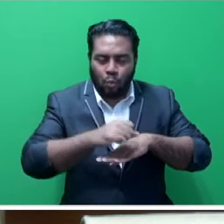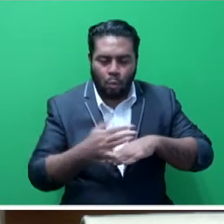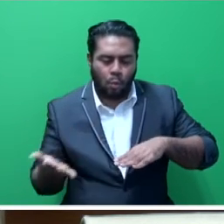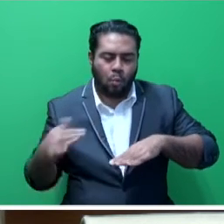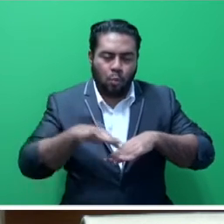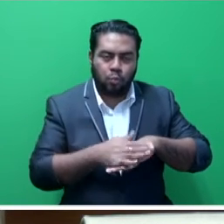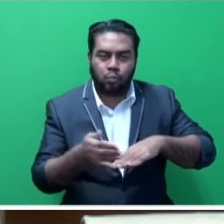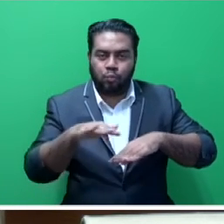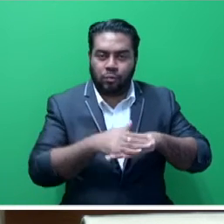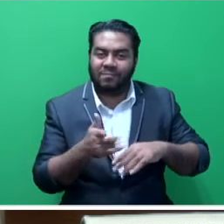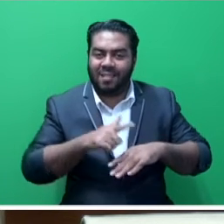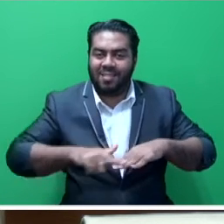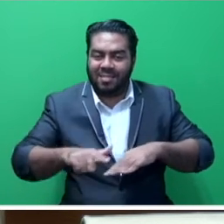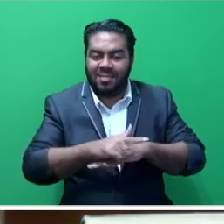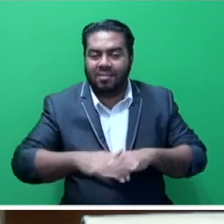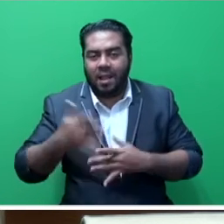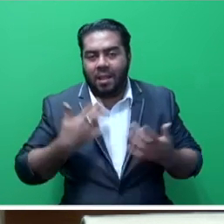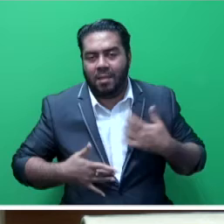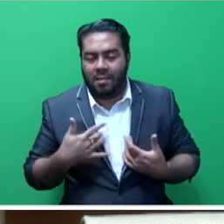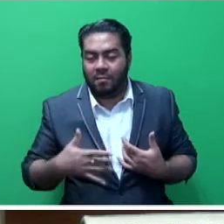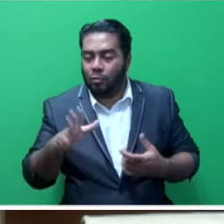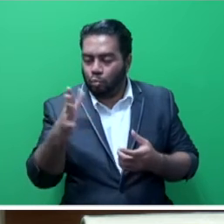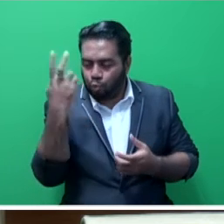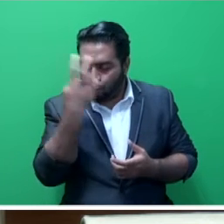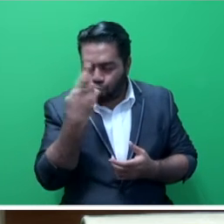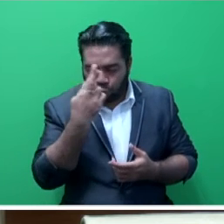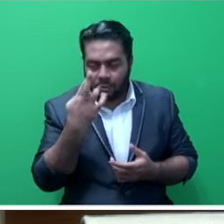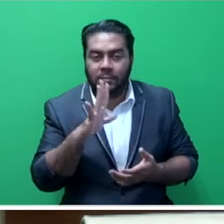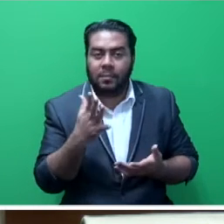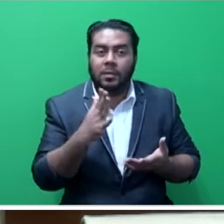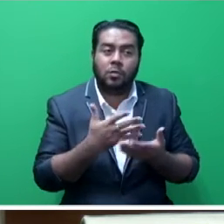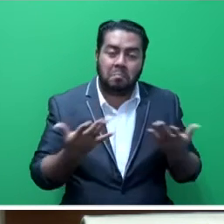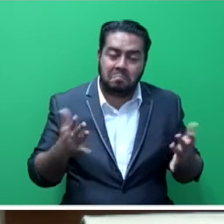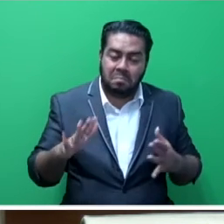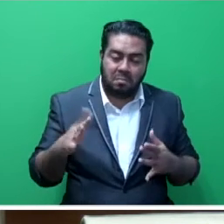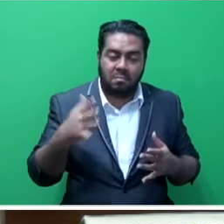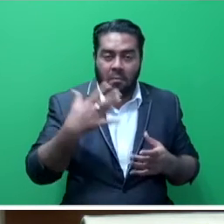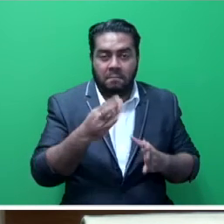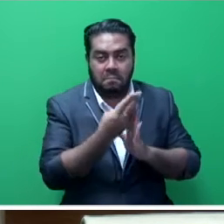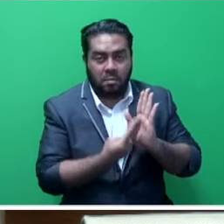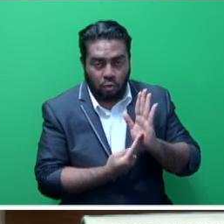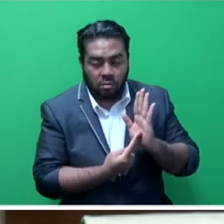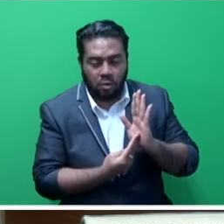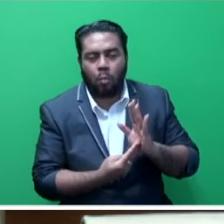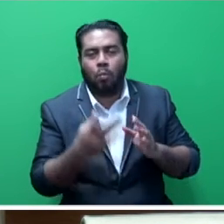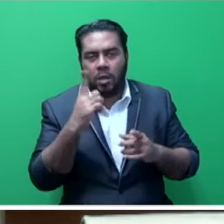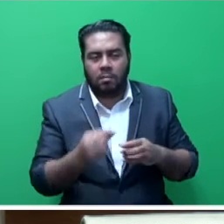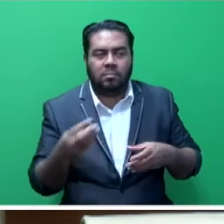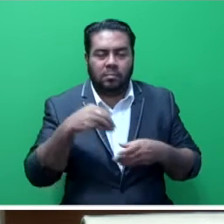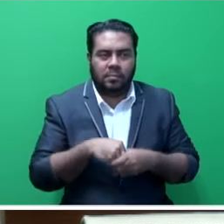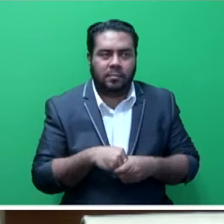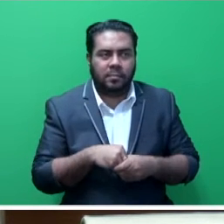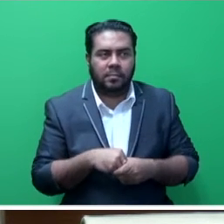being threatened, their livelihood is being threatened. So maybe in the budget, Honourable Minister for Economy will be